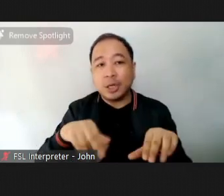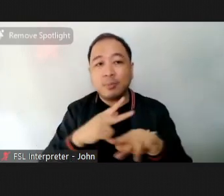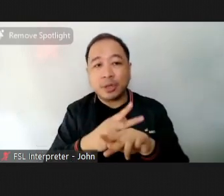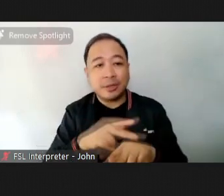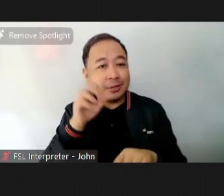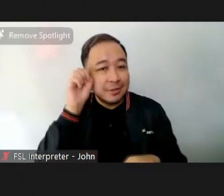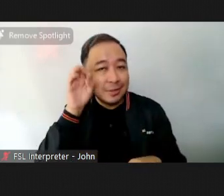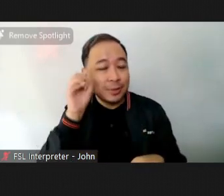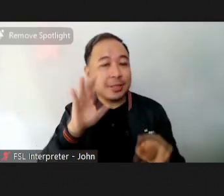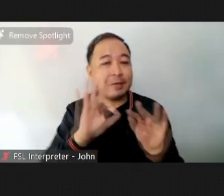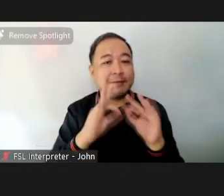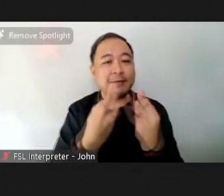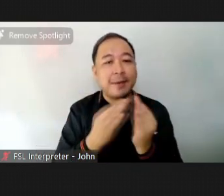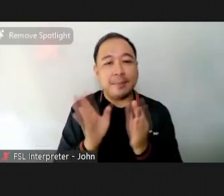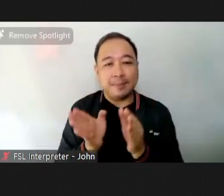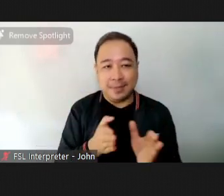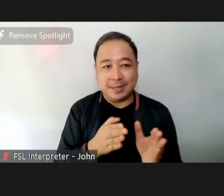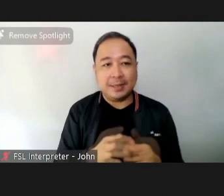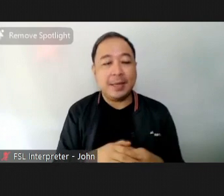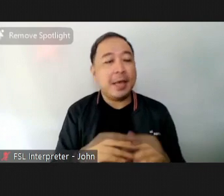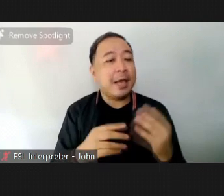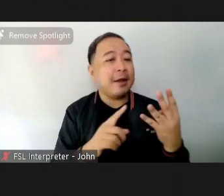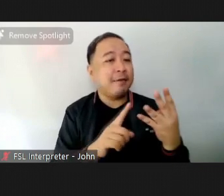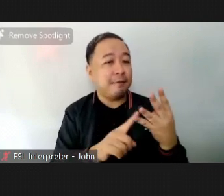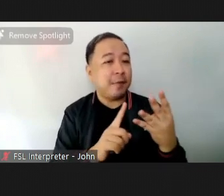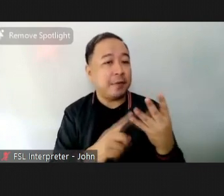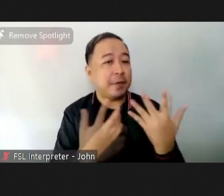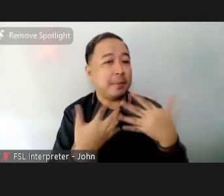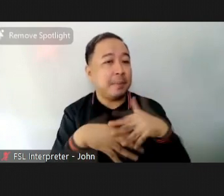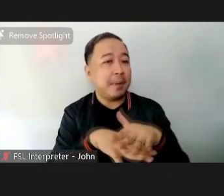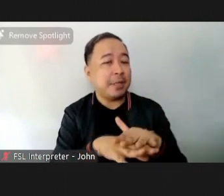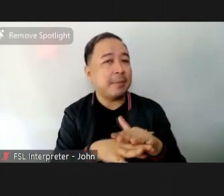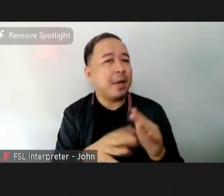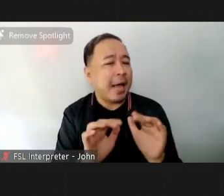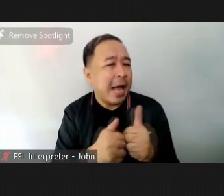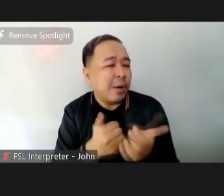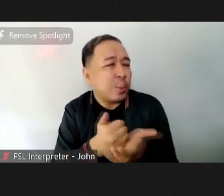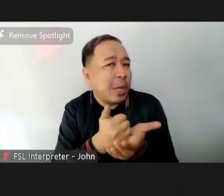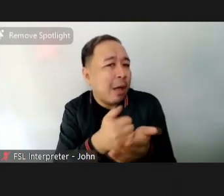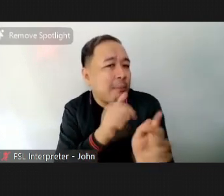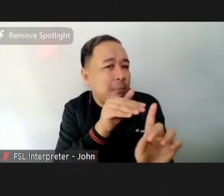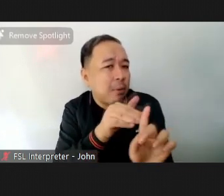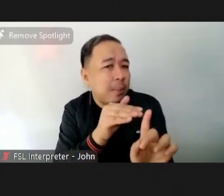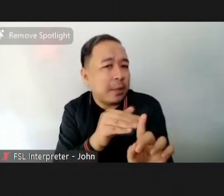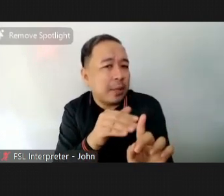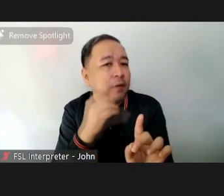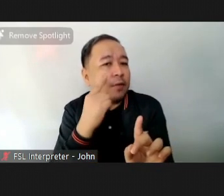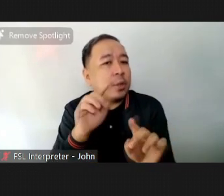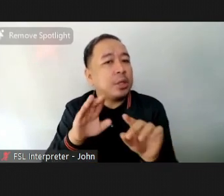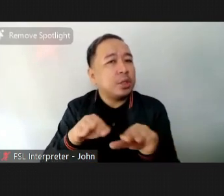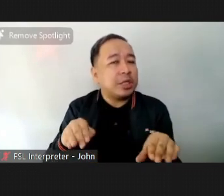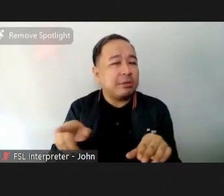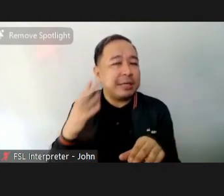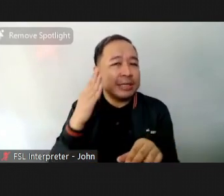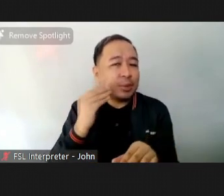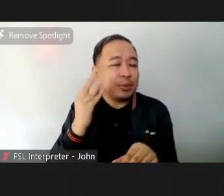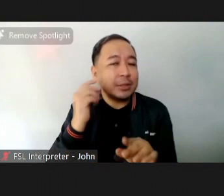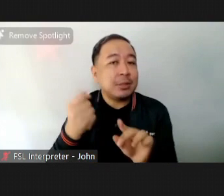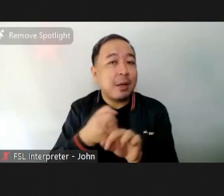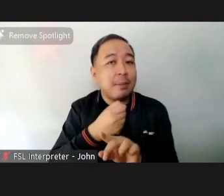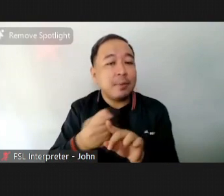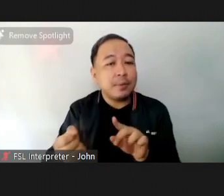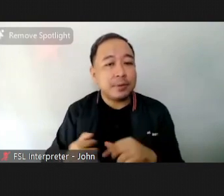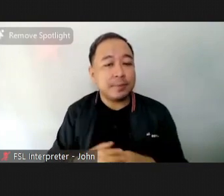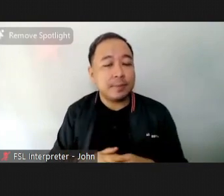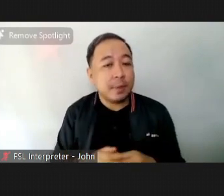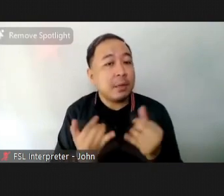lastly, mainstreaming of help desks/hotlines to reach children who are victims of abuse. So now, pag-uusapan po